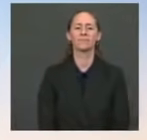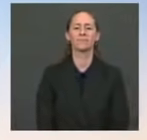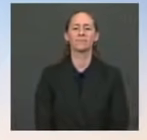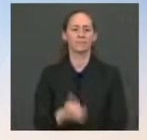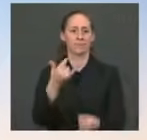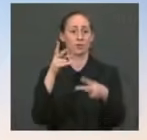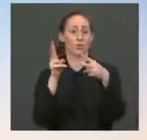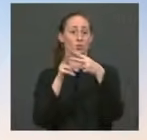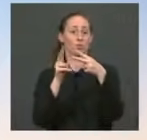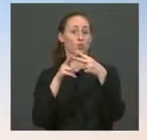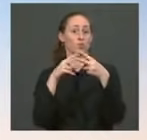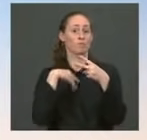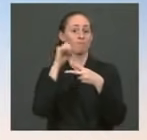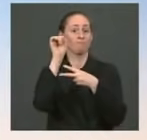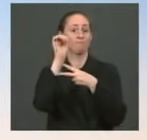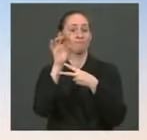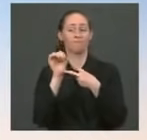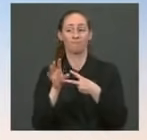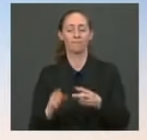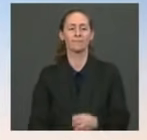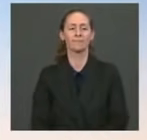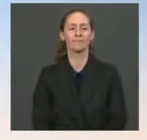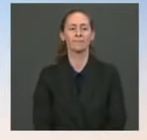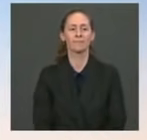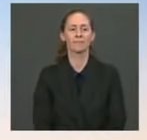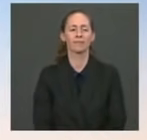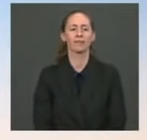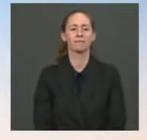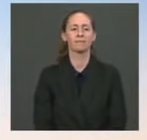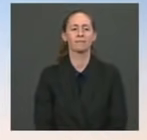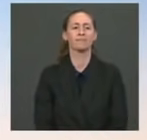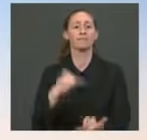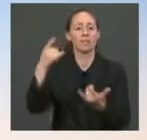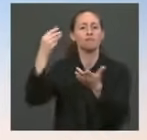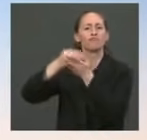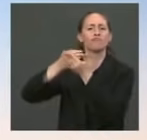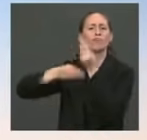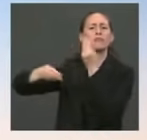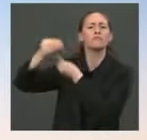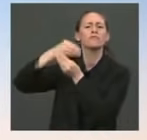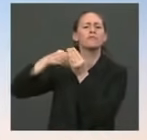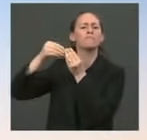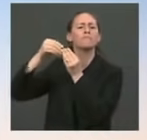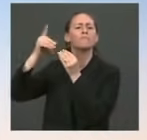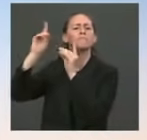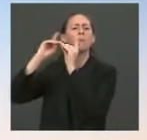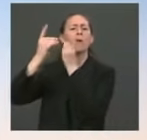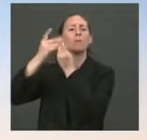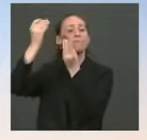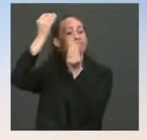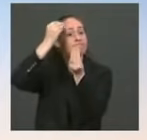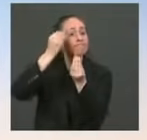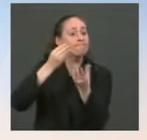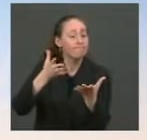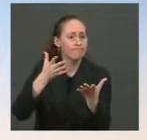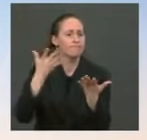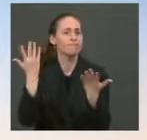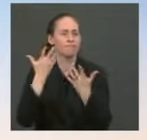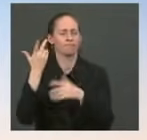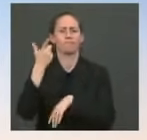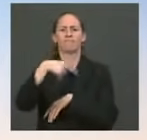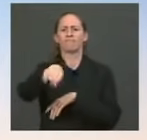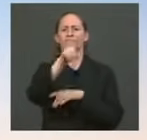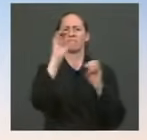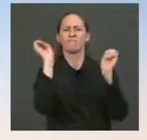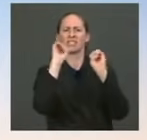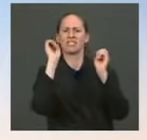at the top. In addition, today the Treasury Department released data on the Emergency Rental Assistance Program, which shows that through the month of August, state and